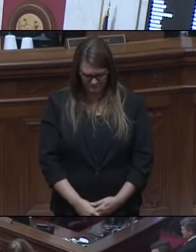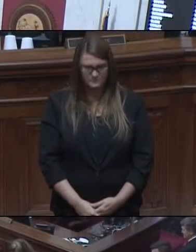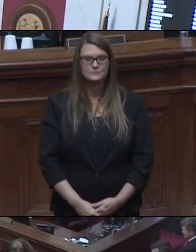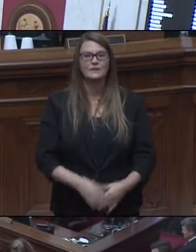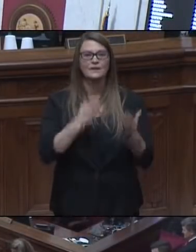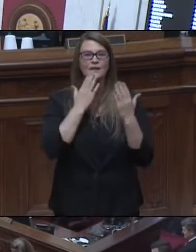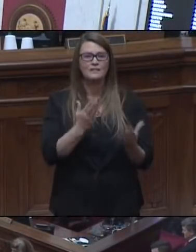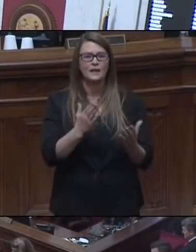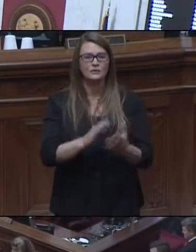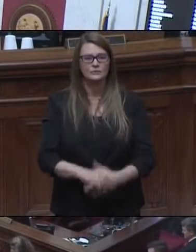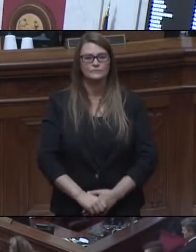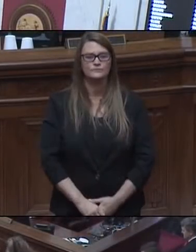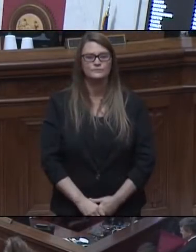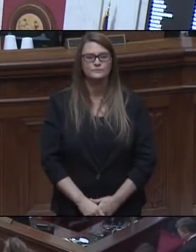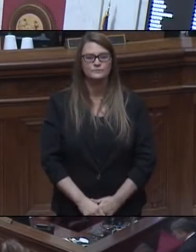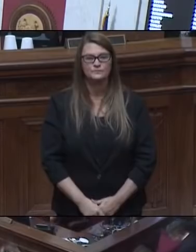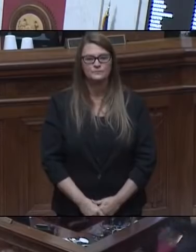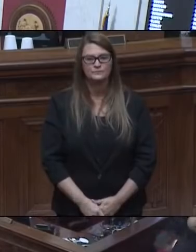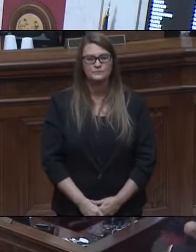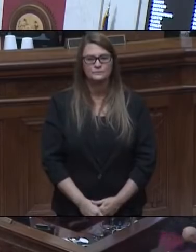Thank you so much.